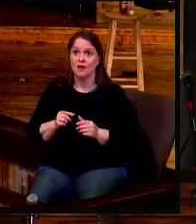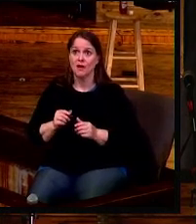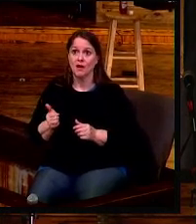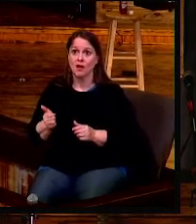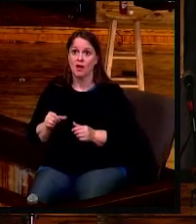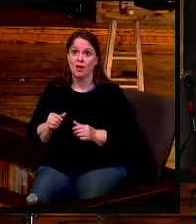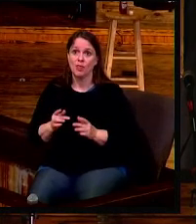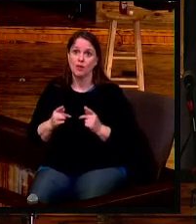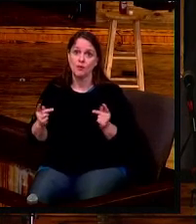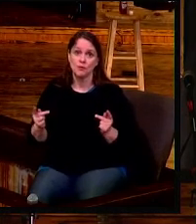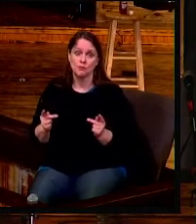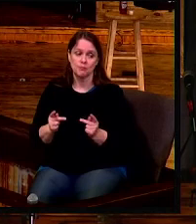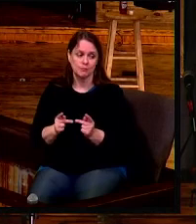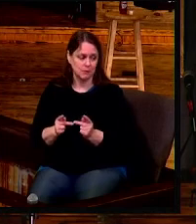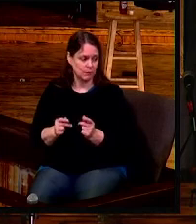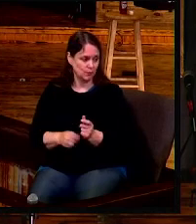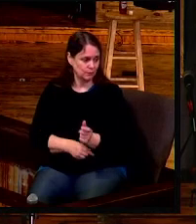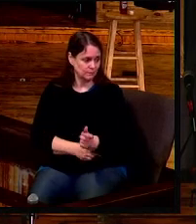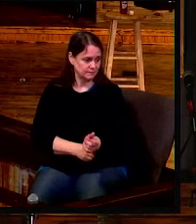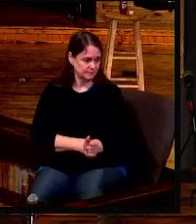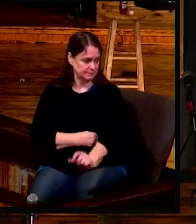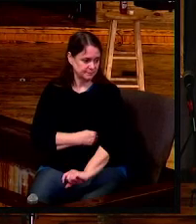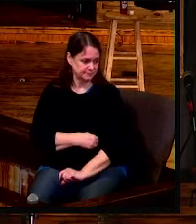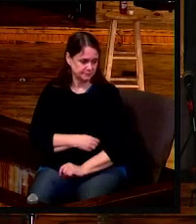are you presenting to your kids?